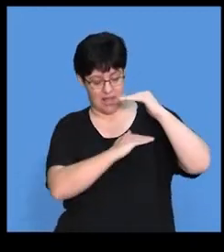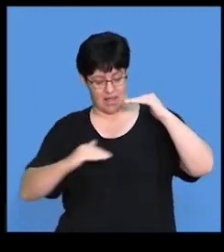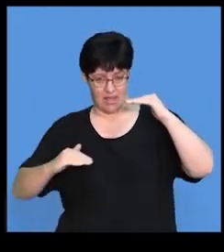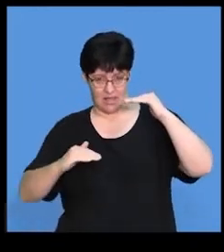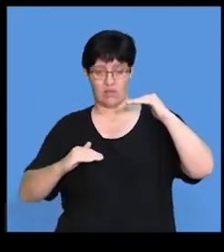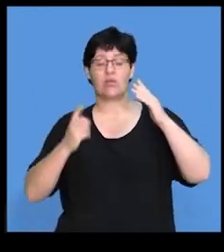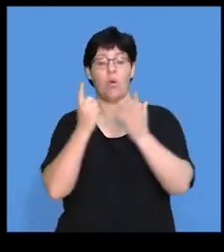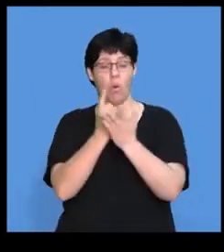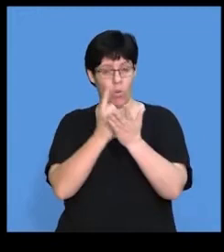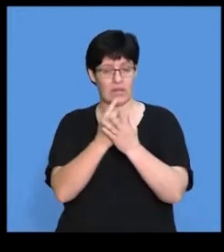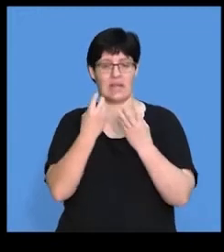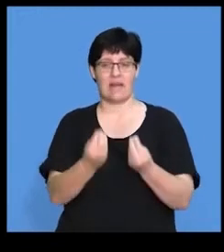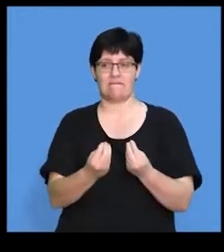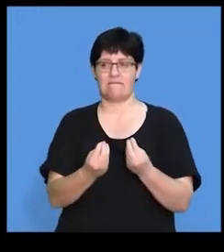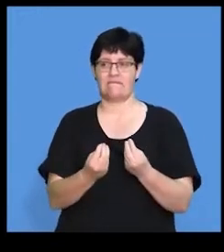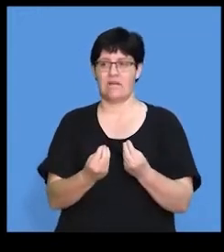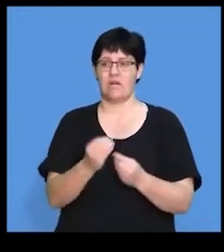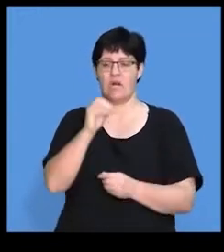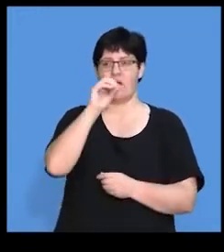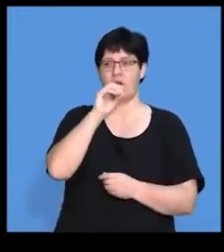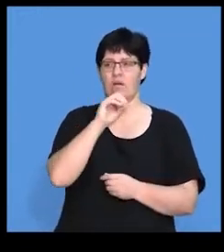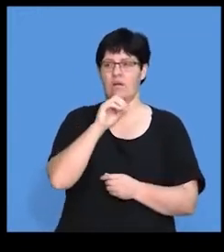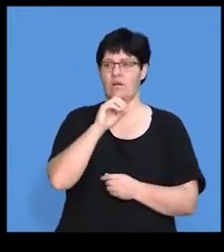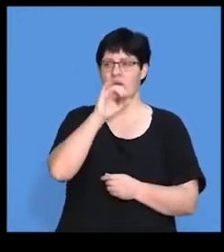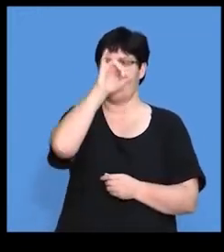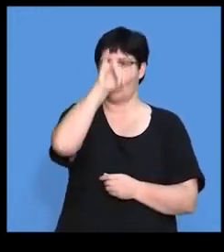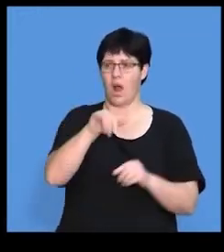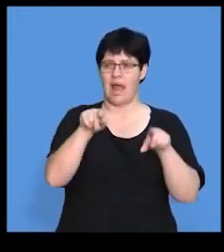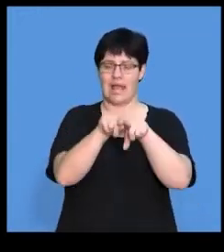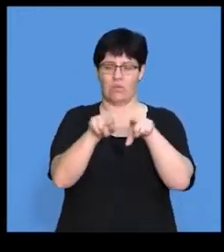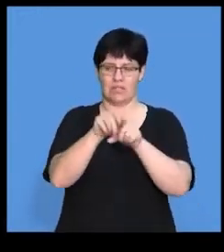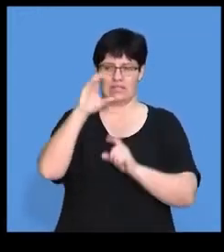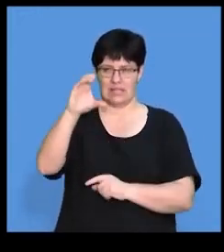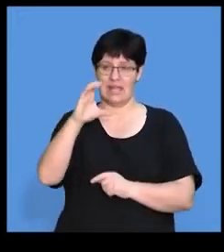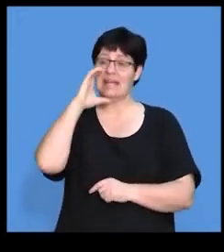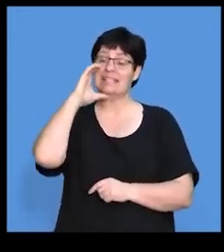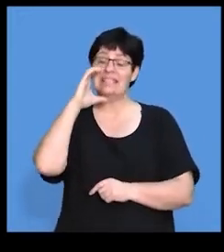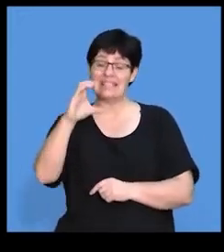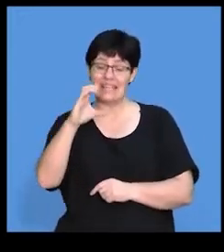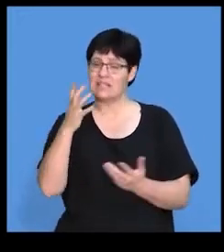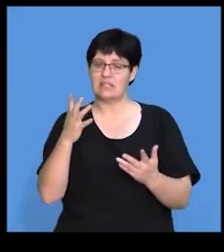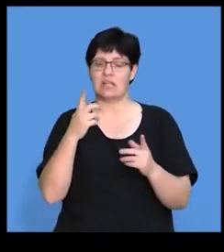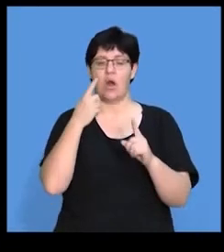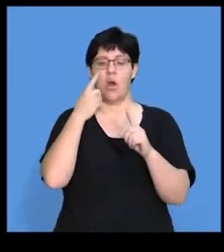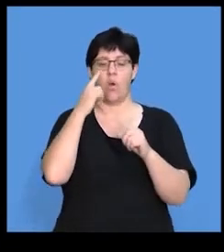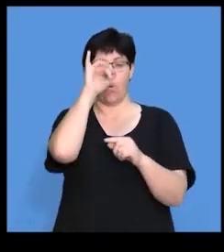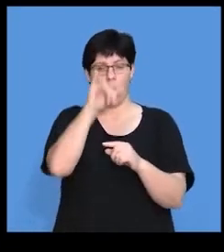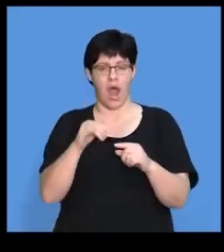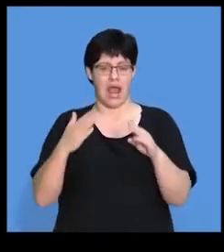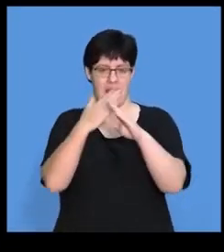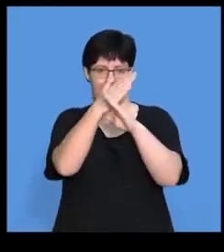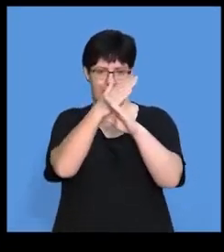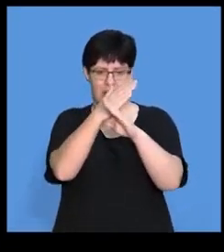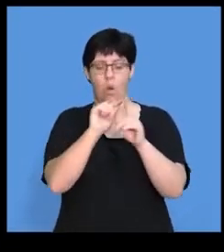is always going to have an equation of form y equals c, where c is the y-intercept, okay, or